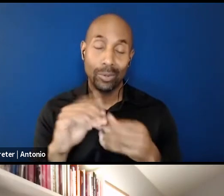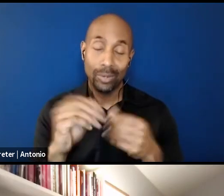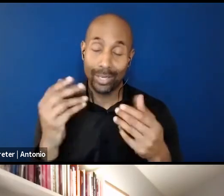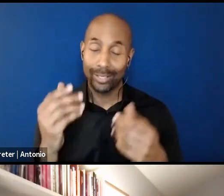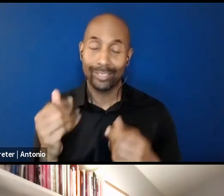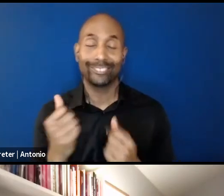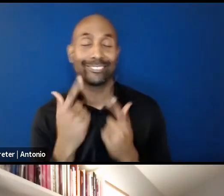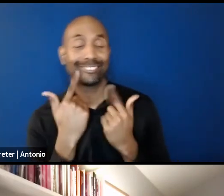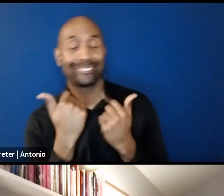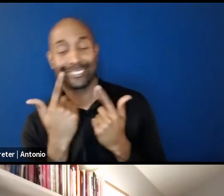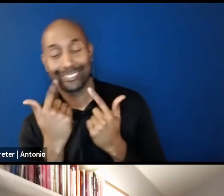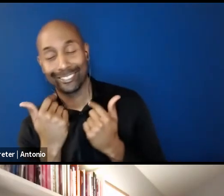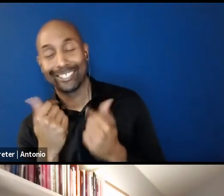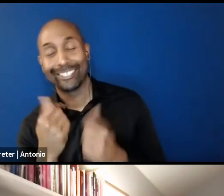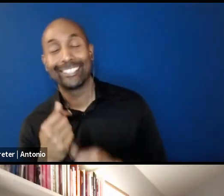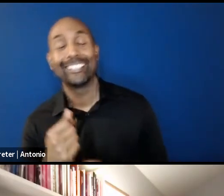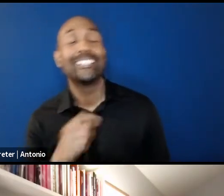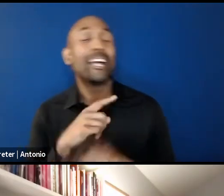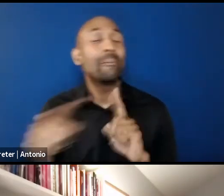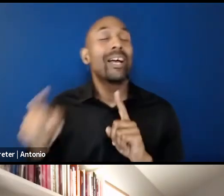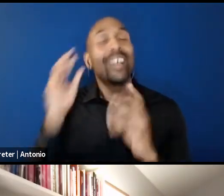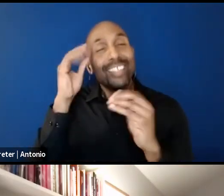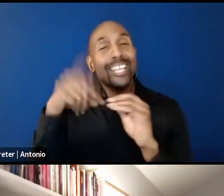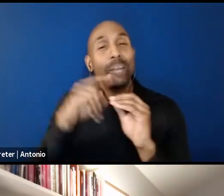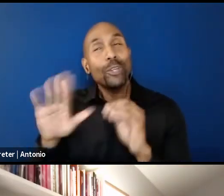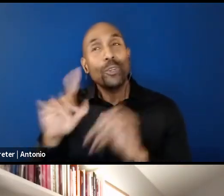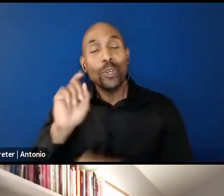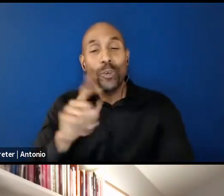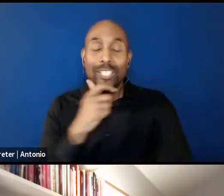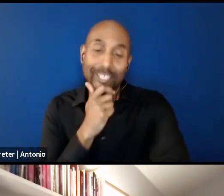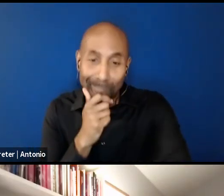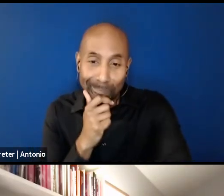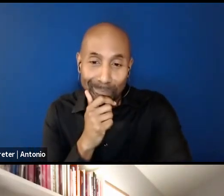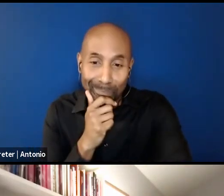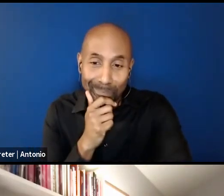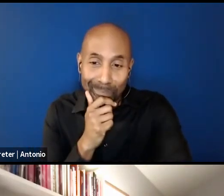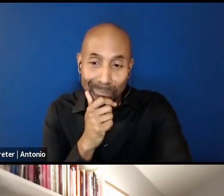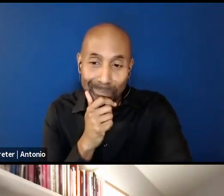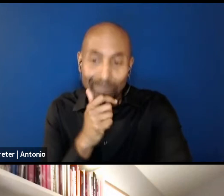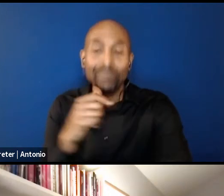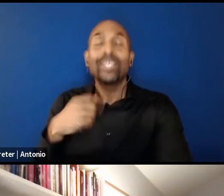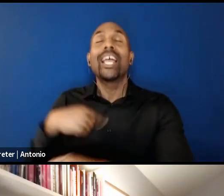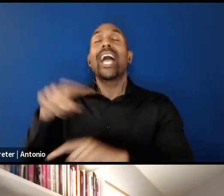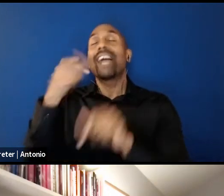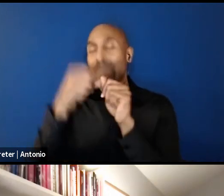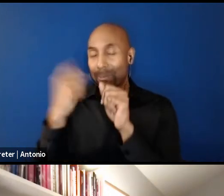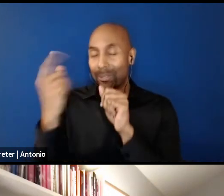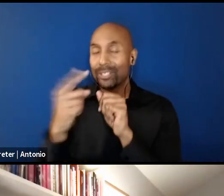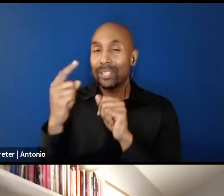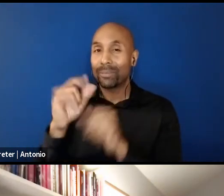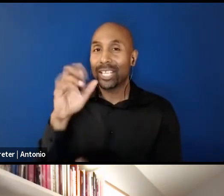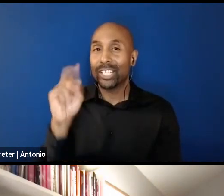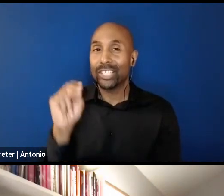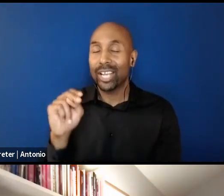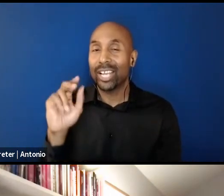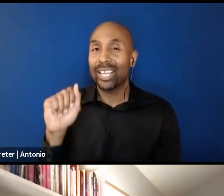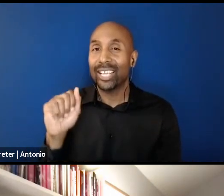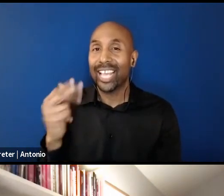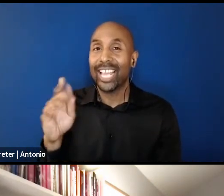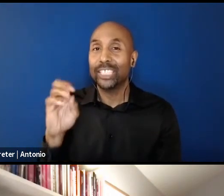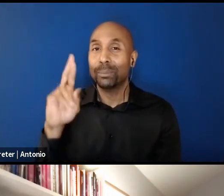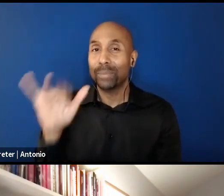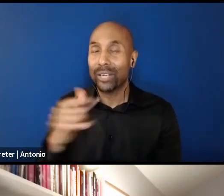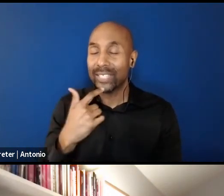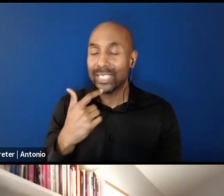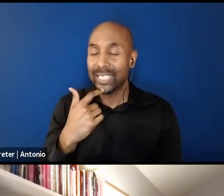And I, you know, thinking about the question, I thought about I remembered something that John Ashbery had said once.